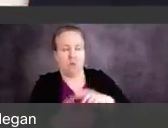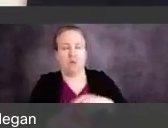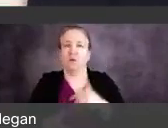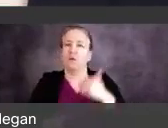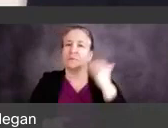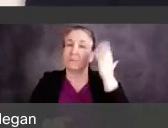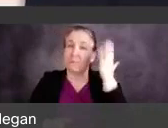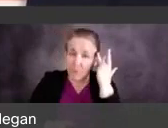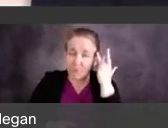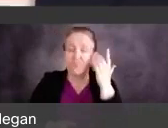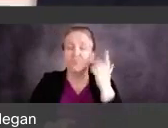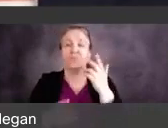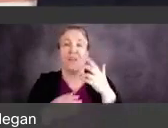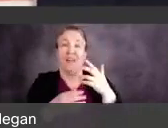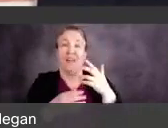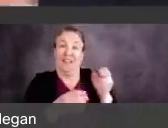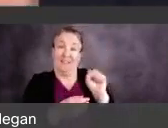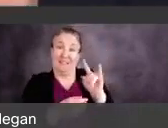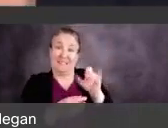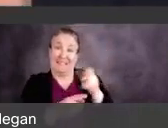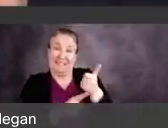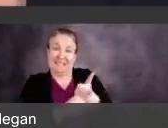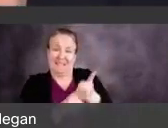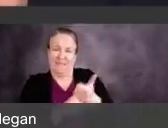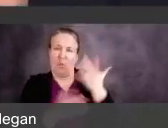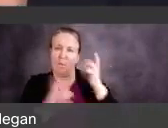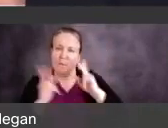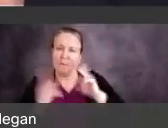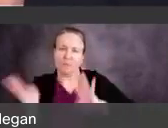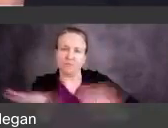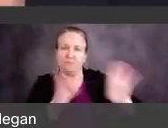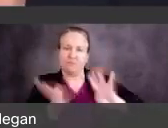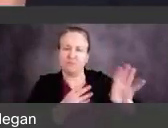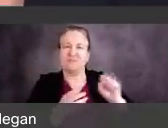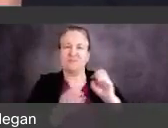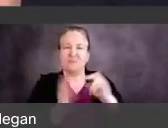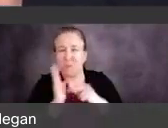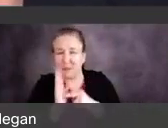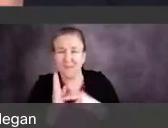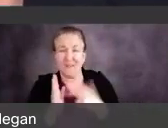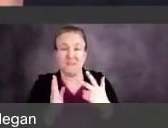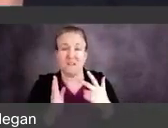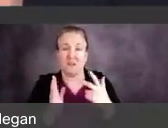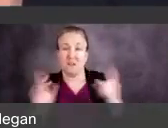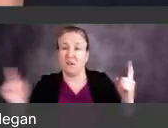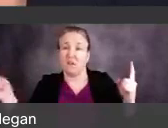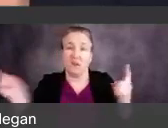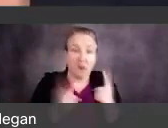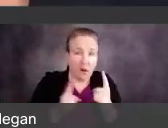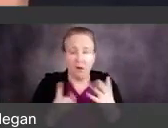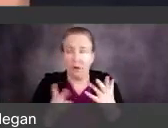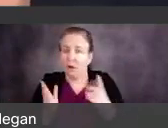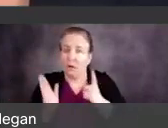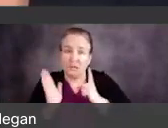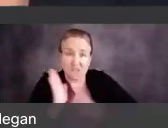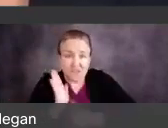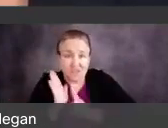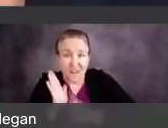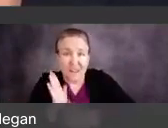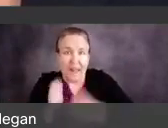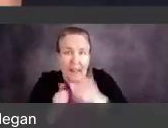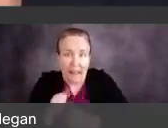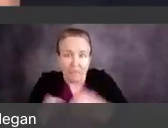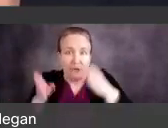through the site. And so it would actually be pretty time consuming to go through and check if